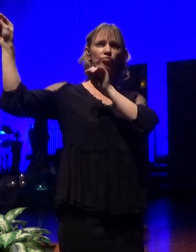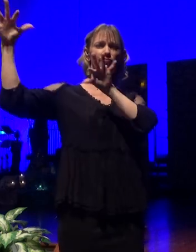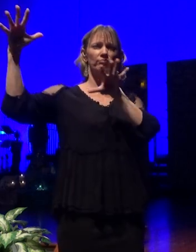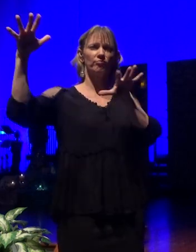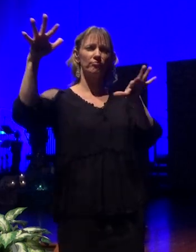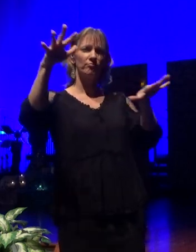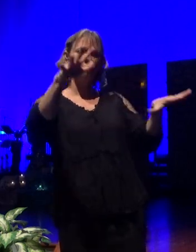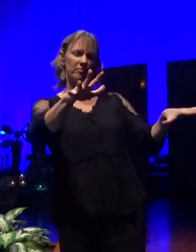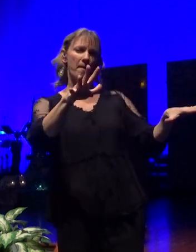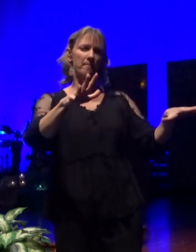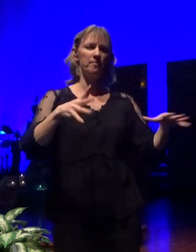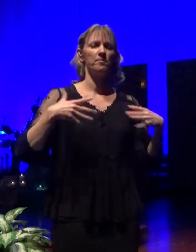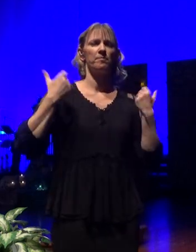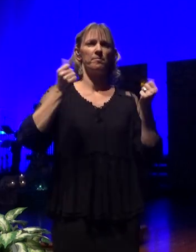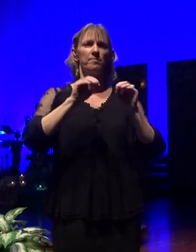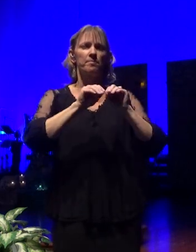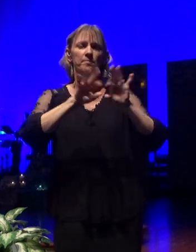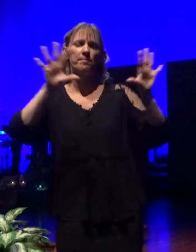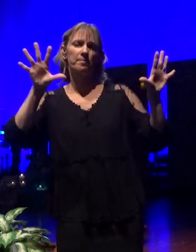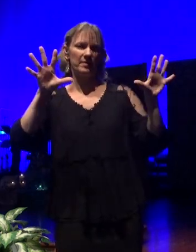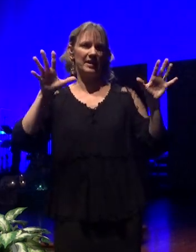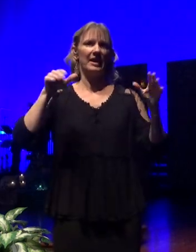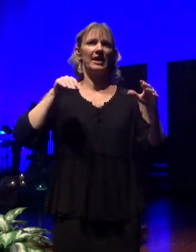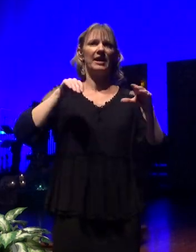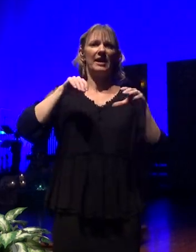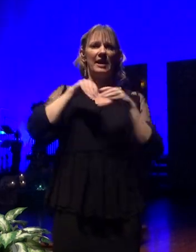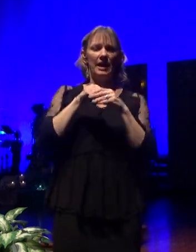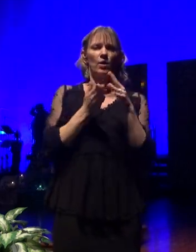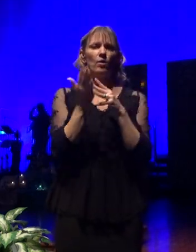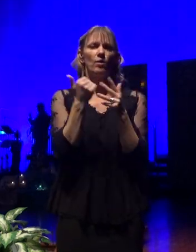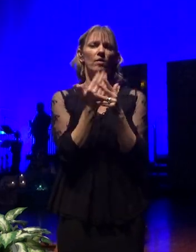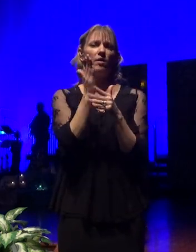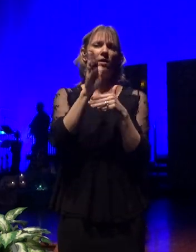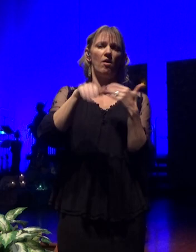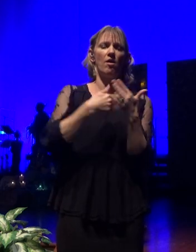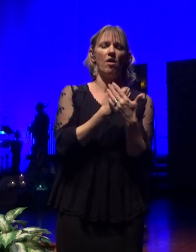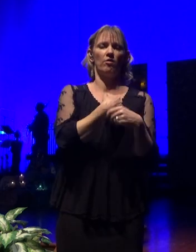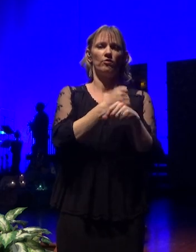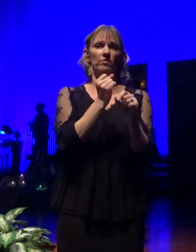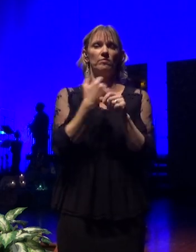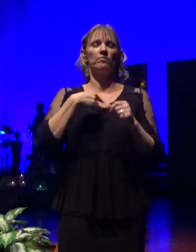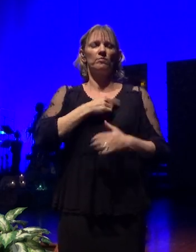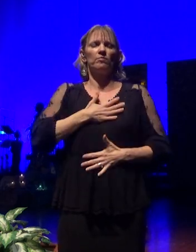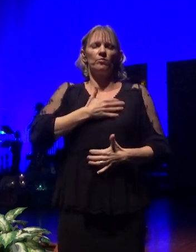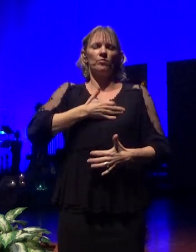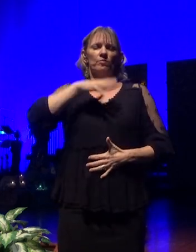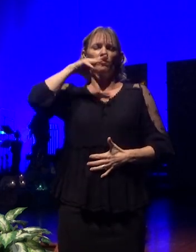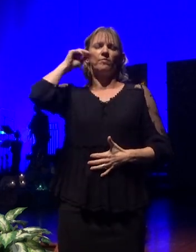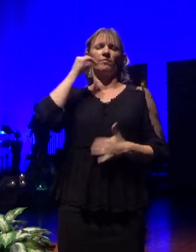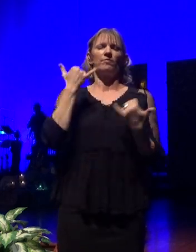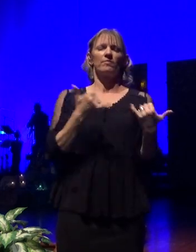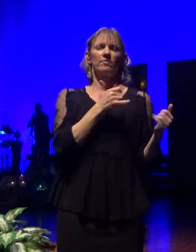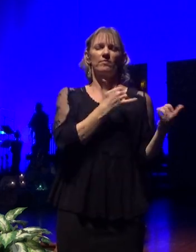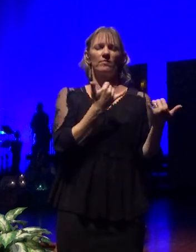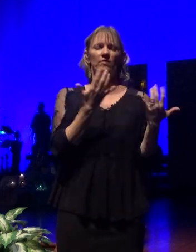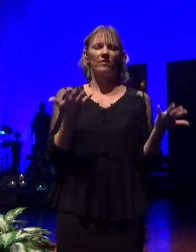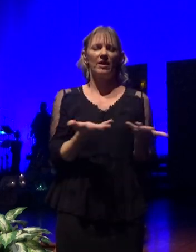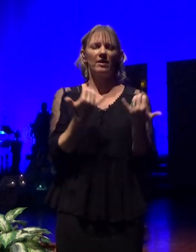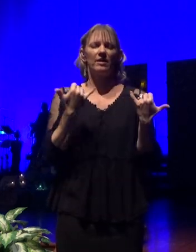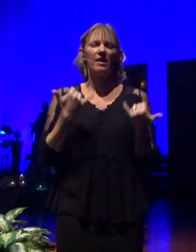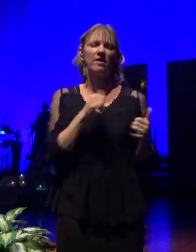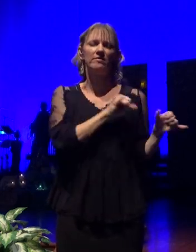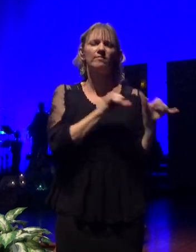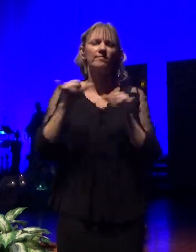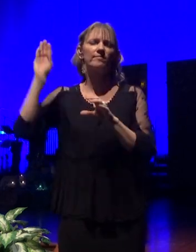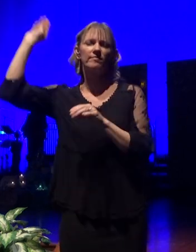and powerfully in, through, and as all creation. We breathe it in right here and right now, just as we breathe in the sunlight, even though